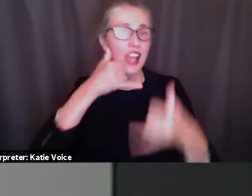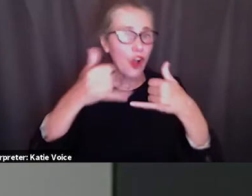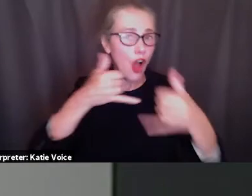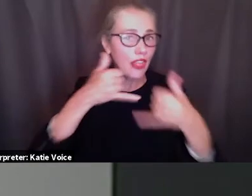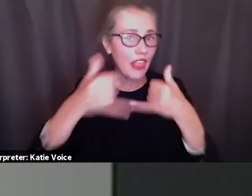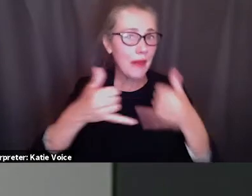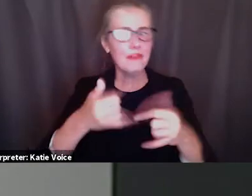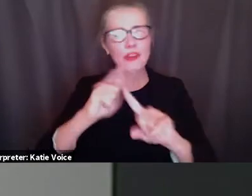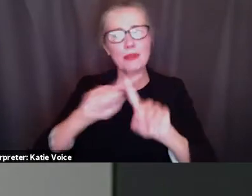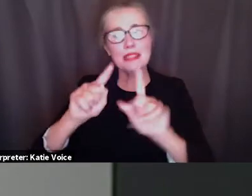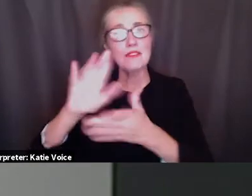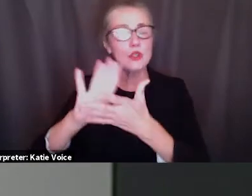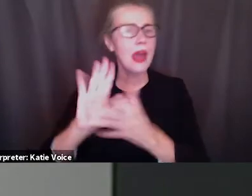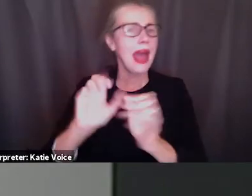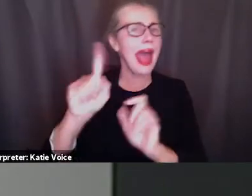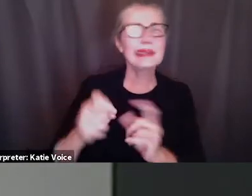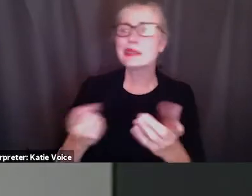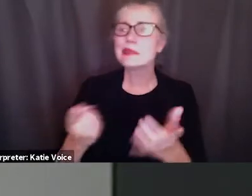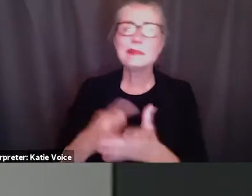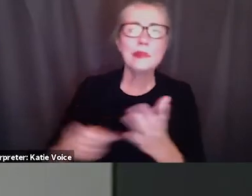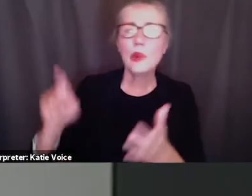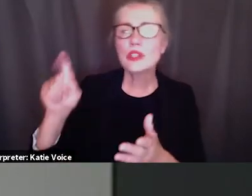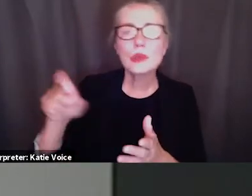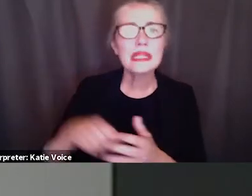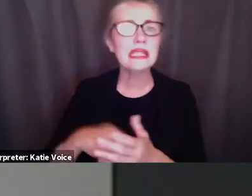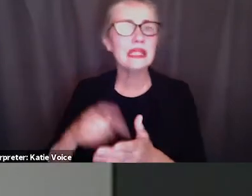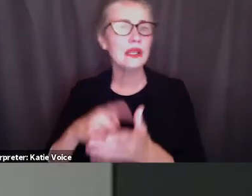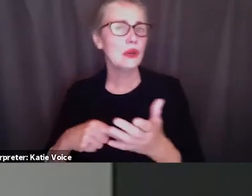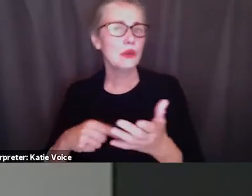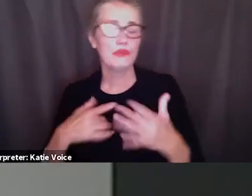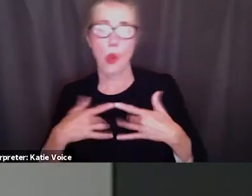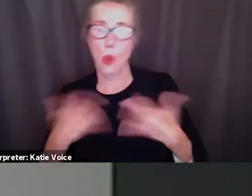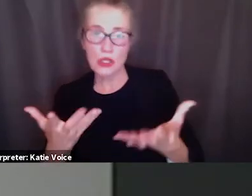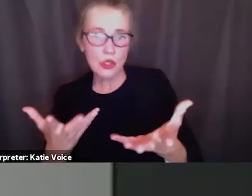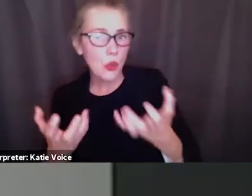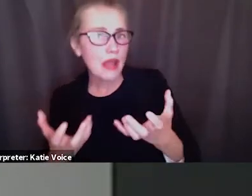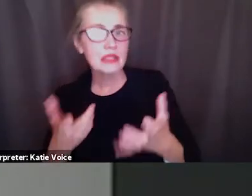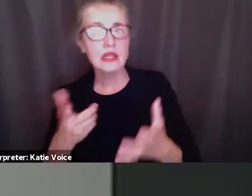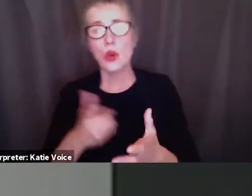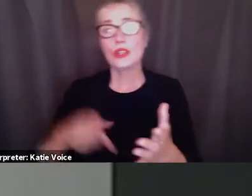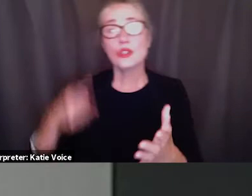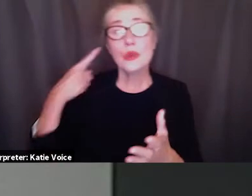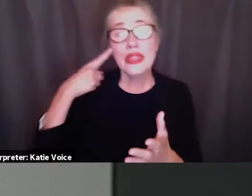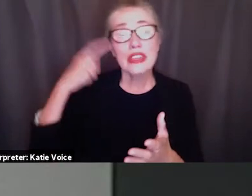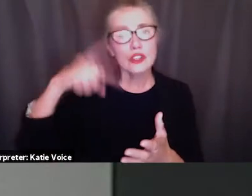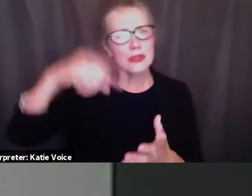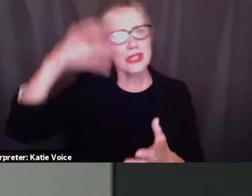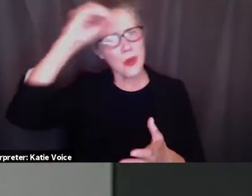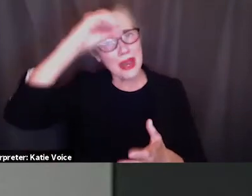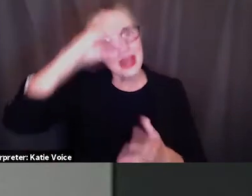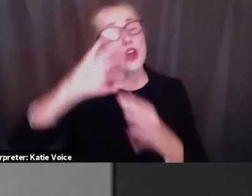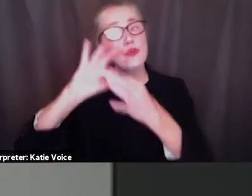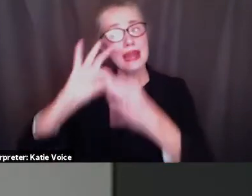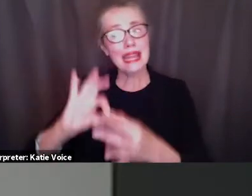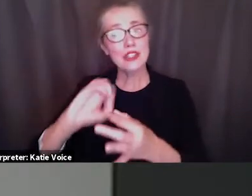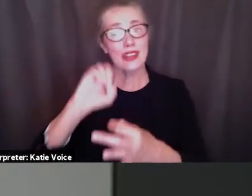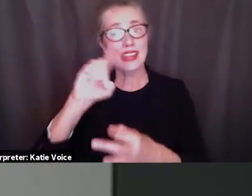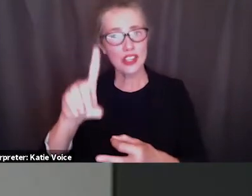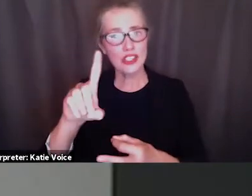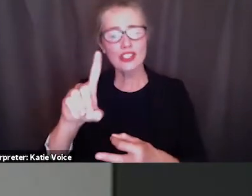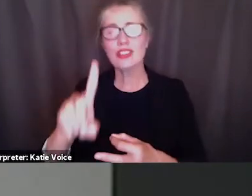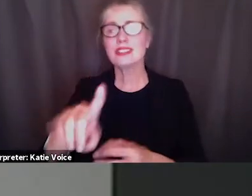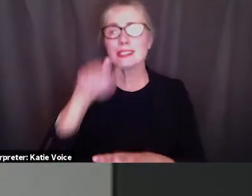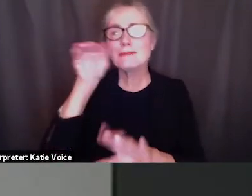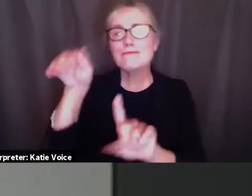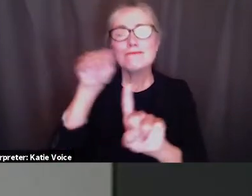asking them what they want, what they need, and what they think should be changed about their education. So I've just been calling